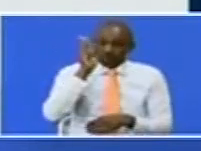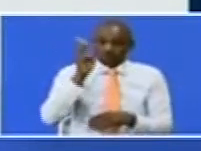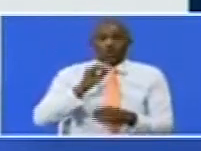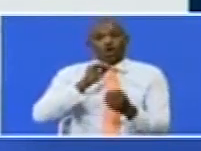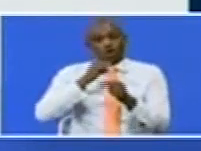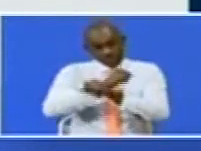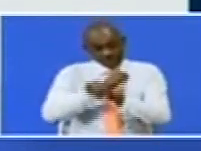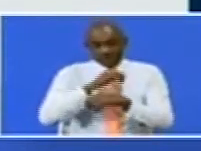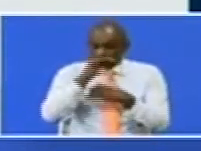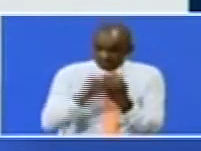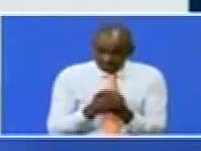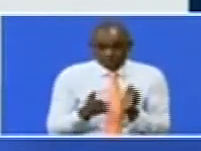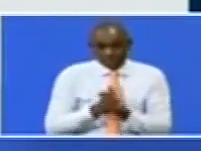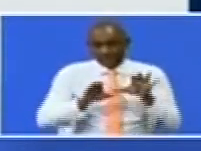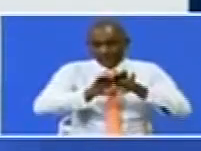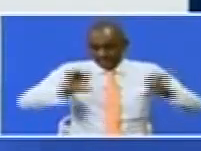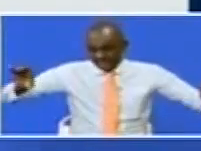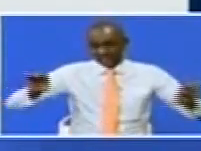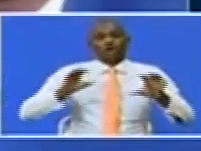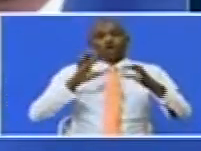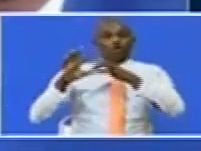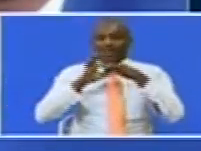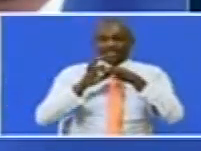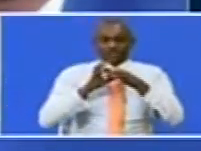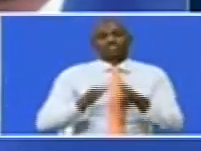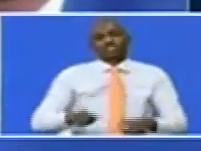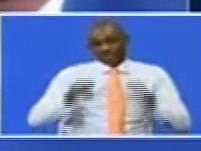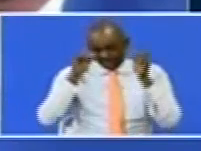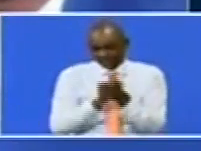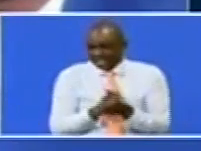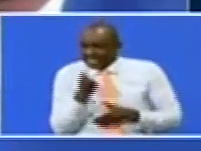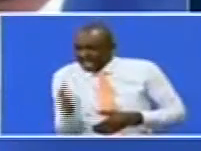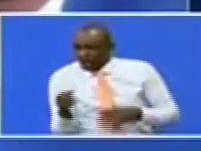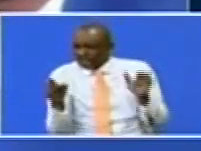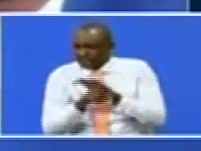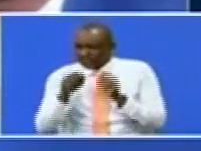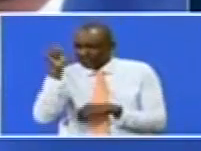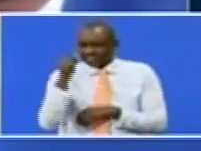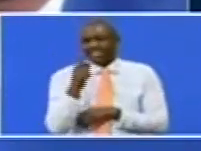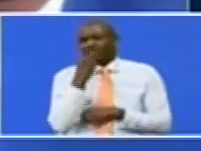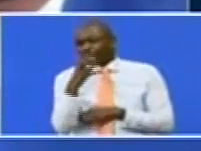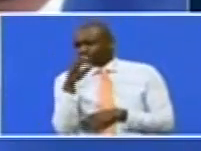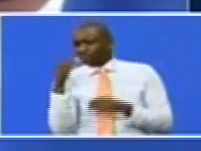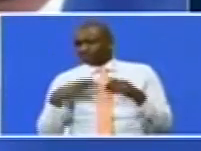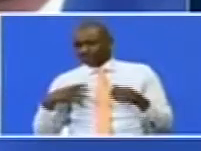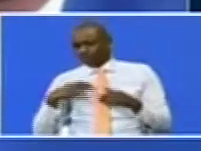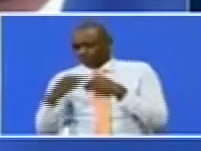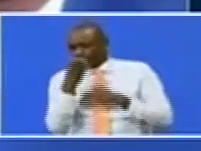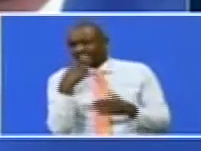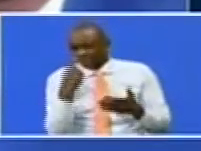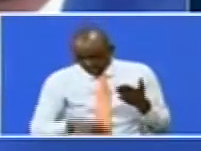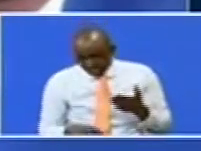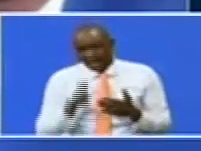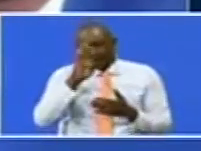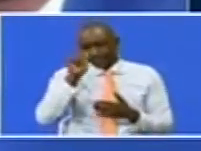Conservation and Pipeline Corporation Chairman. Sources close to the Deputy President William Ruto confirm that Bett